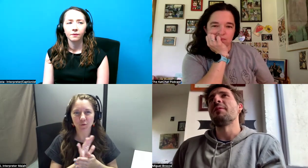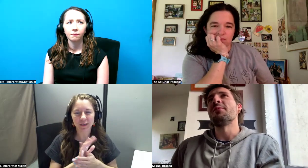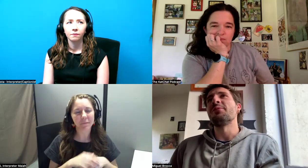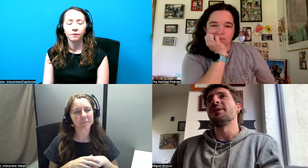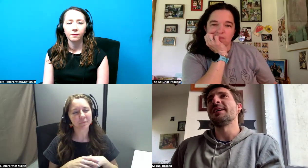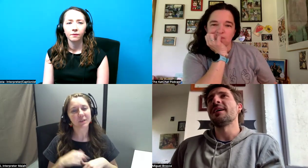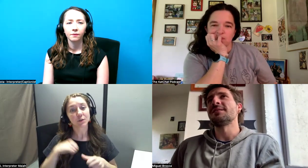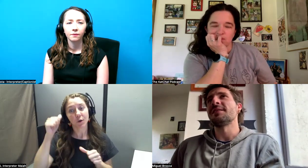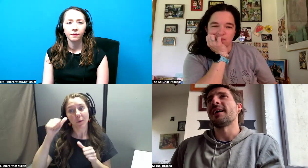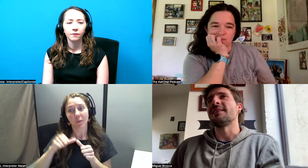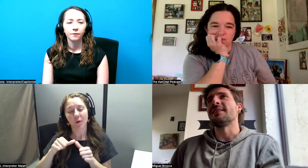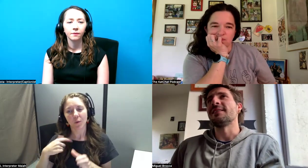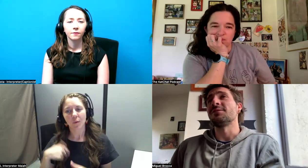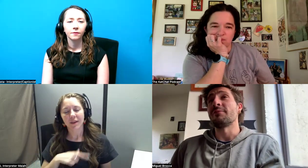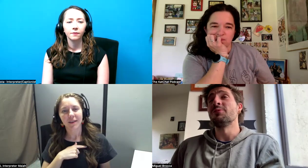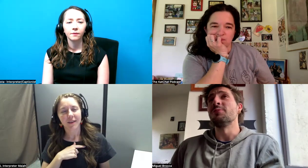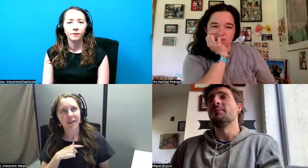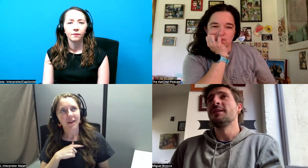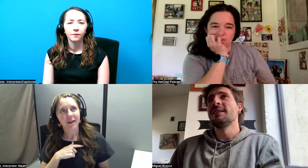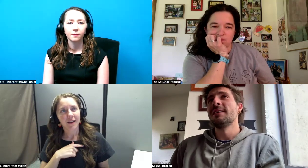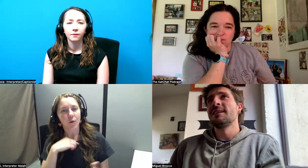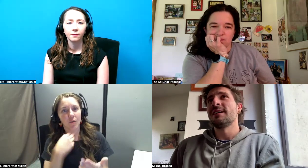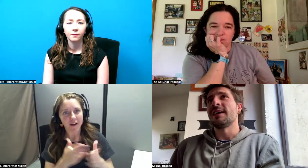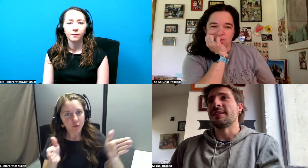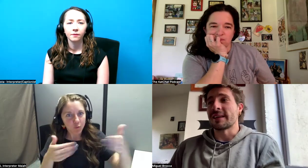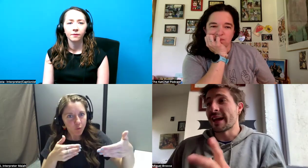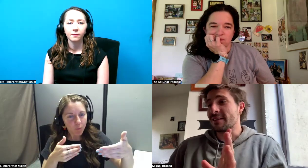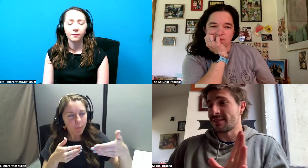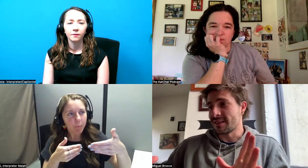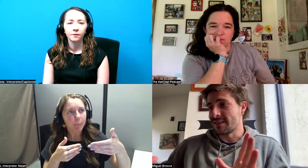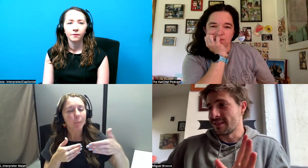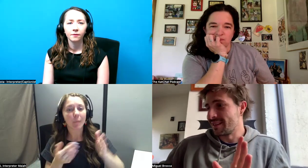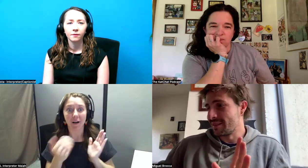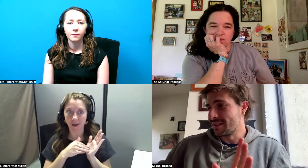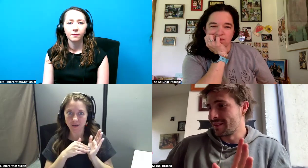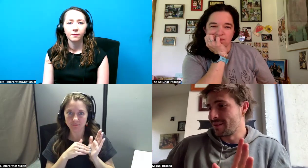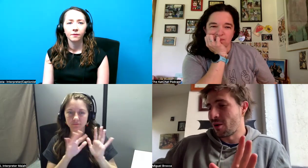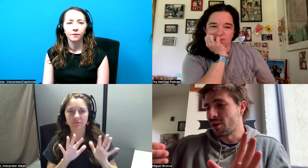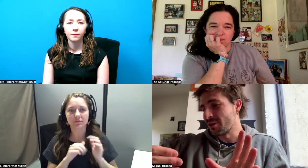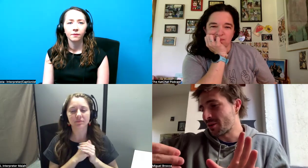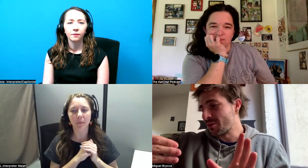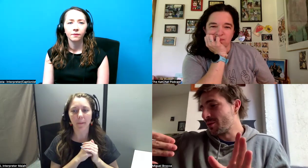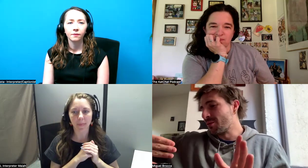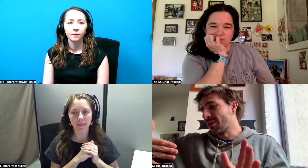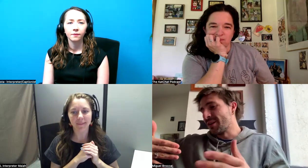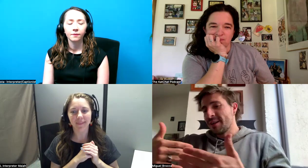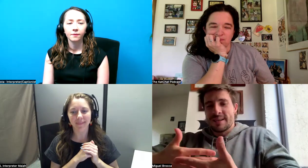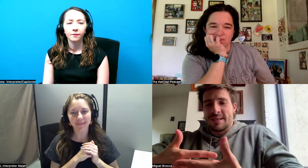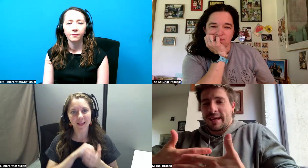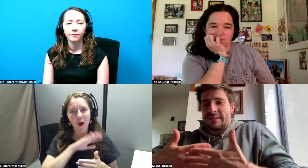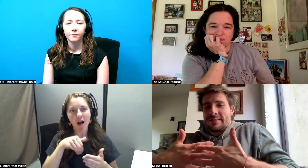I remember we got to that room, and again all of the crew